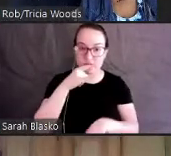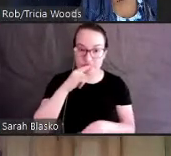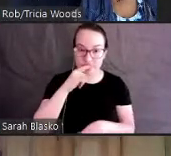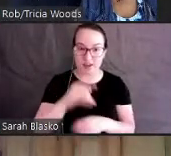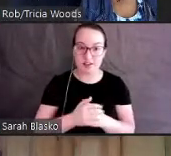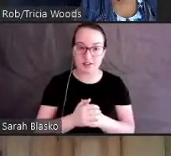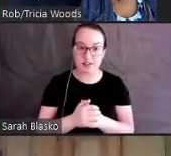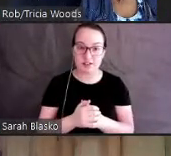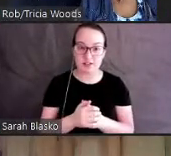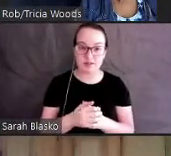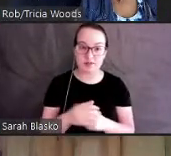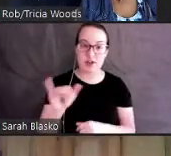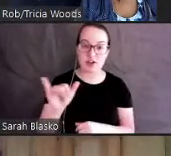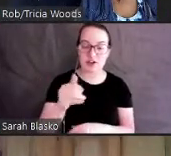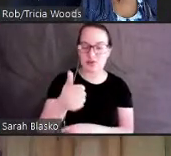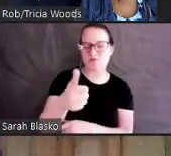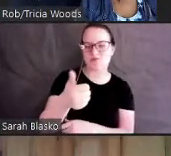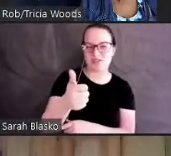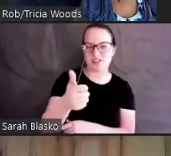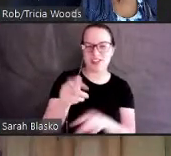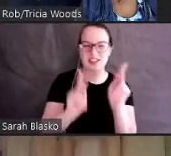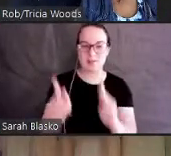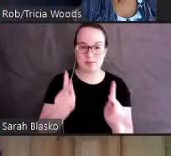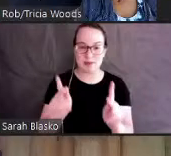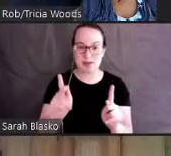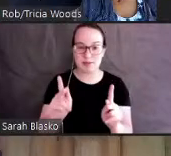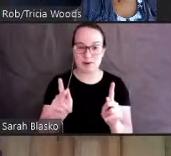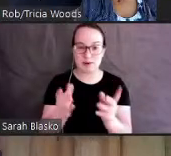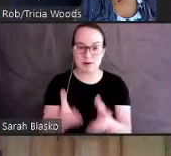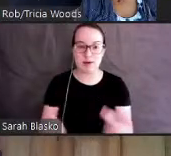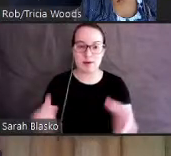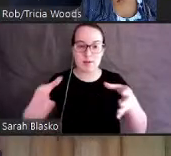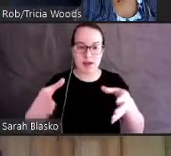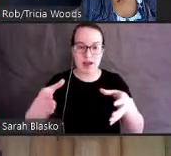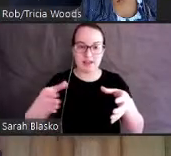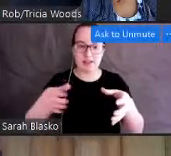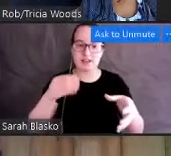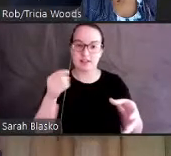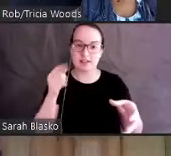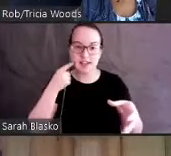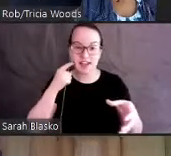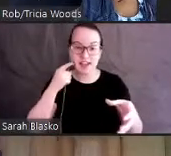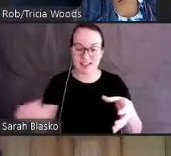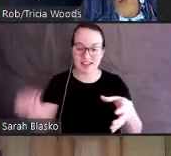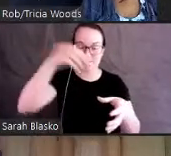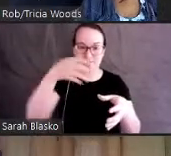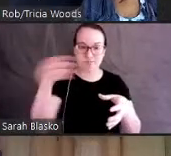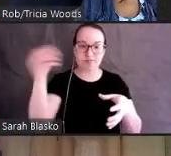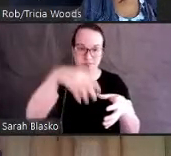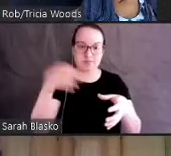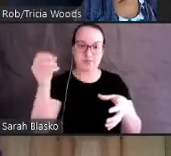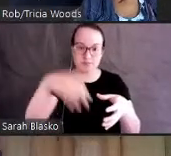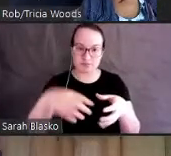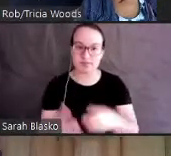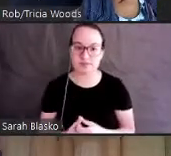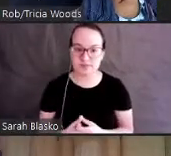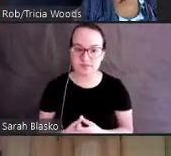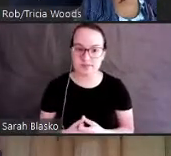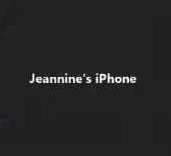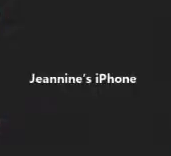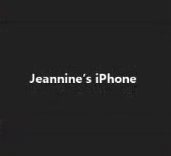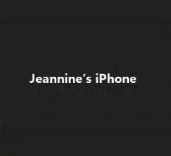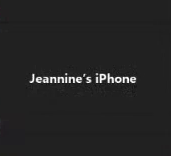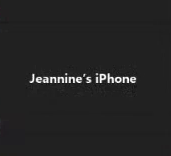help us tomorrow night with bagging candy. So that'll take place from 7 p.m. till whenever we finish.